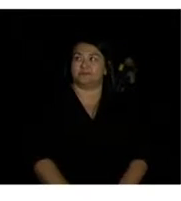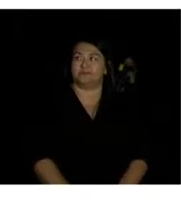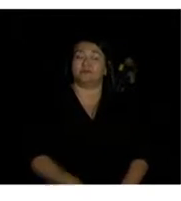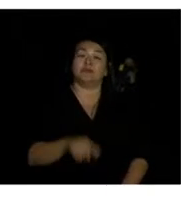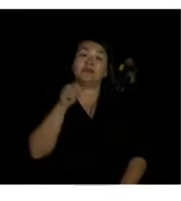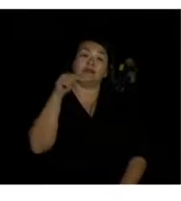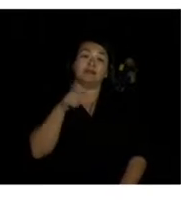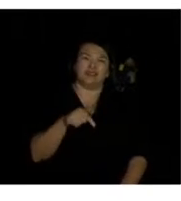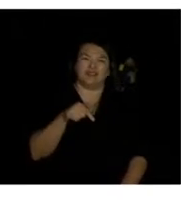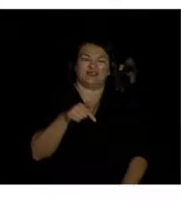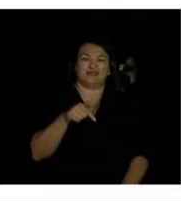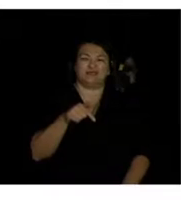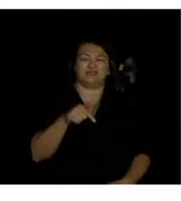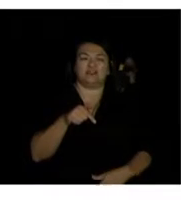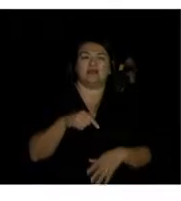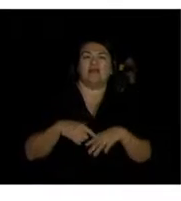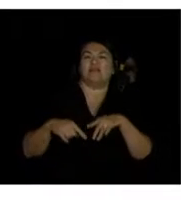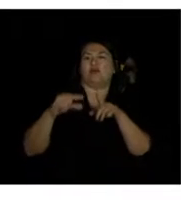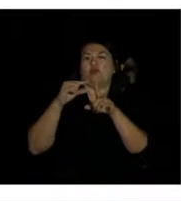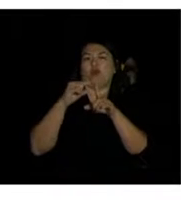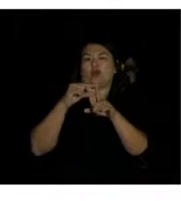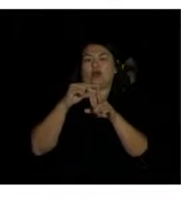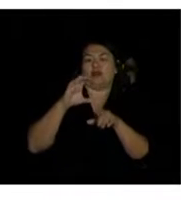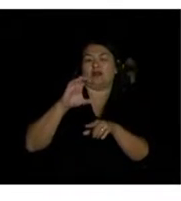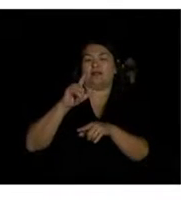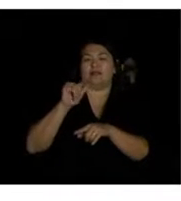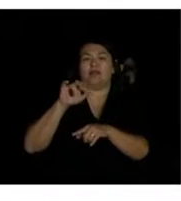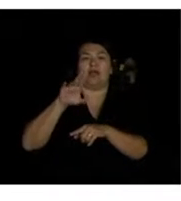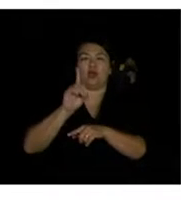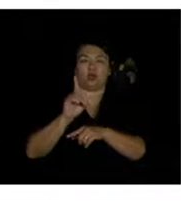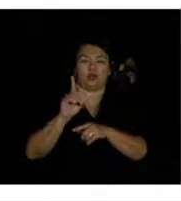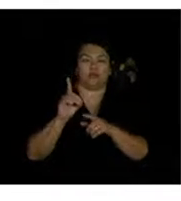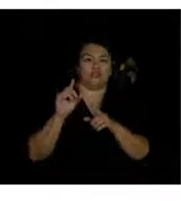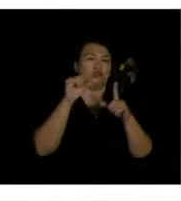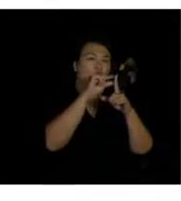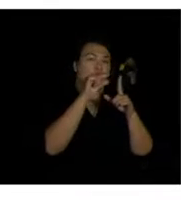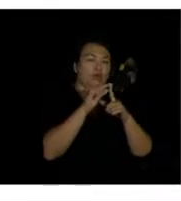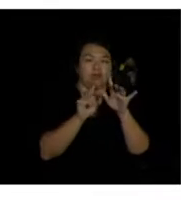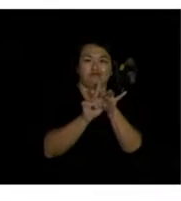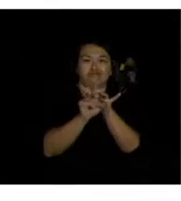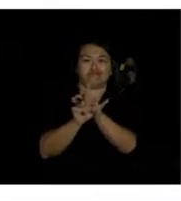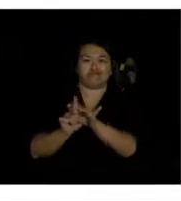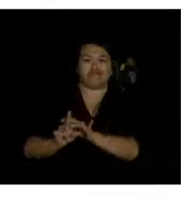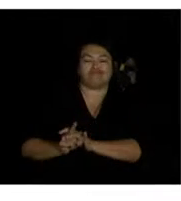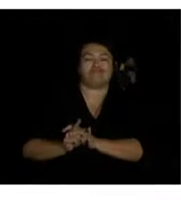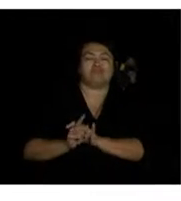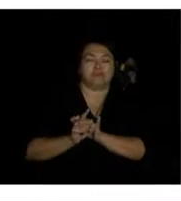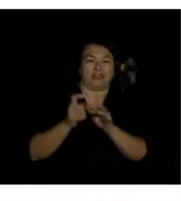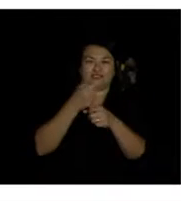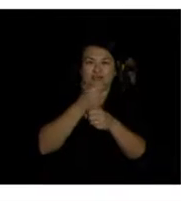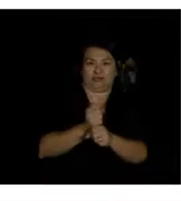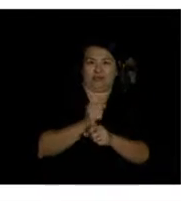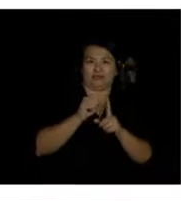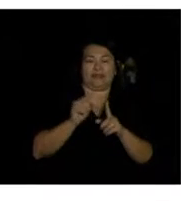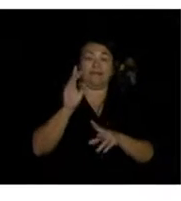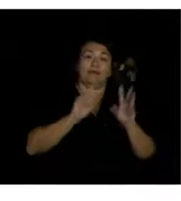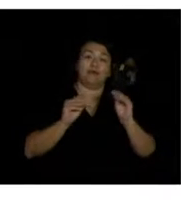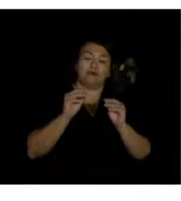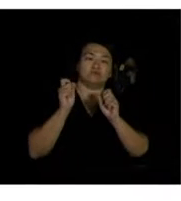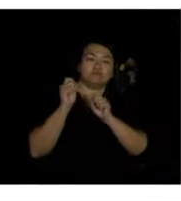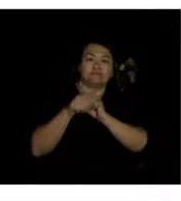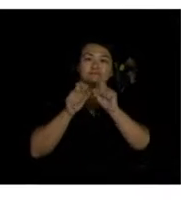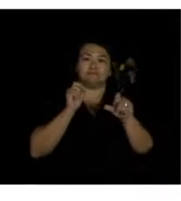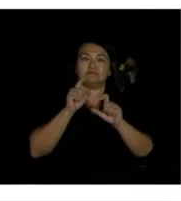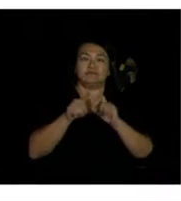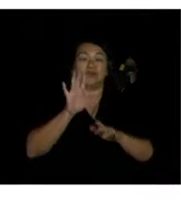This is kind of a word cloud in terms of a lot of words that were generated as people shared their thoughts. You can